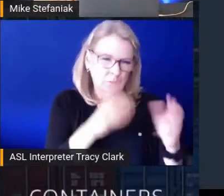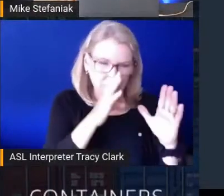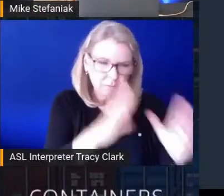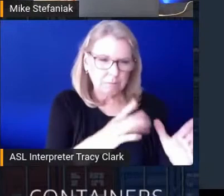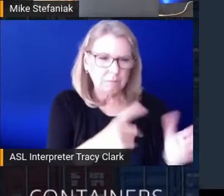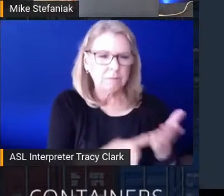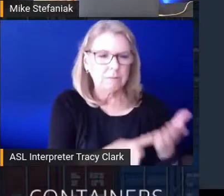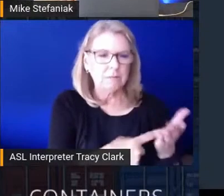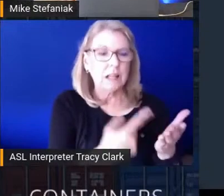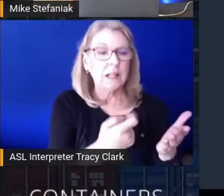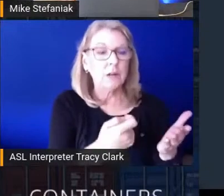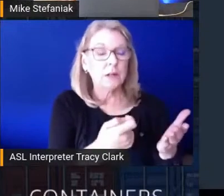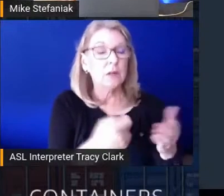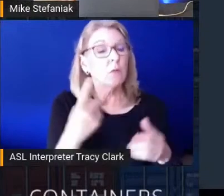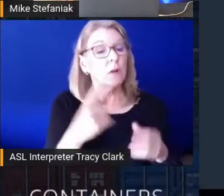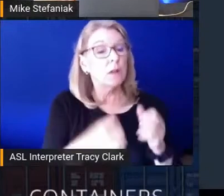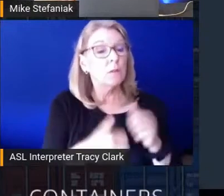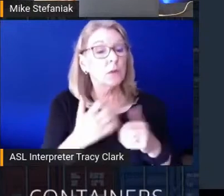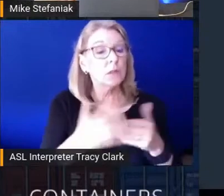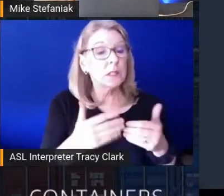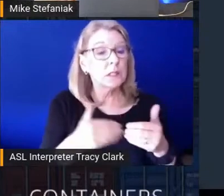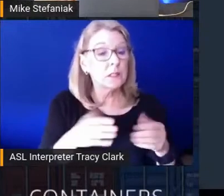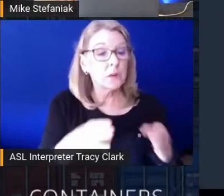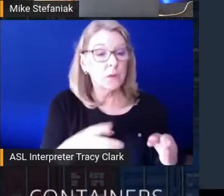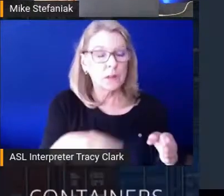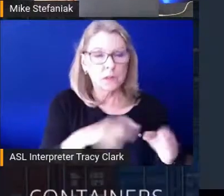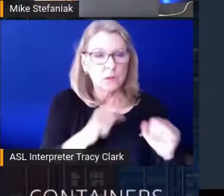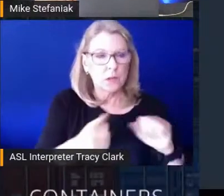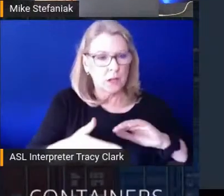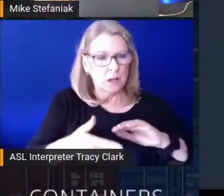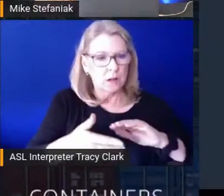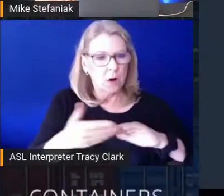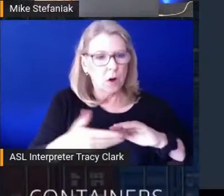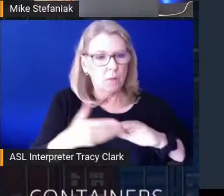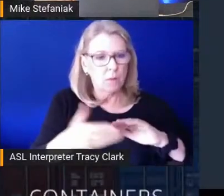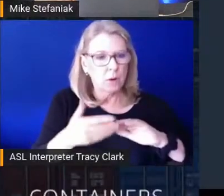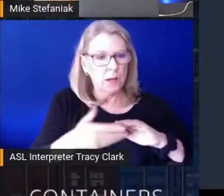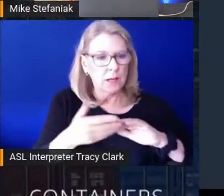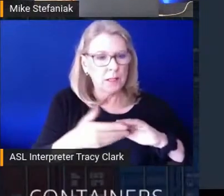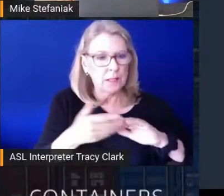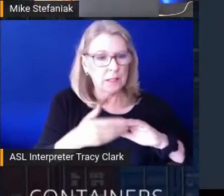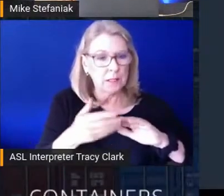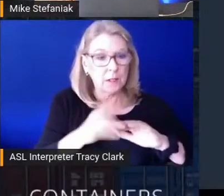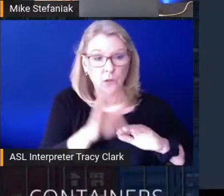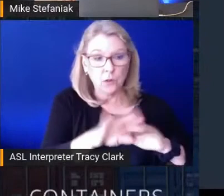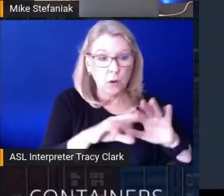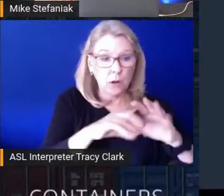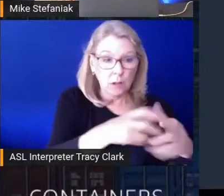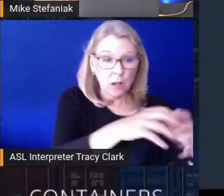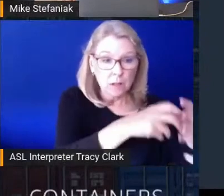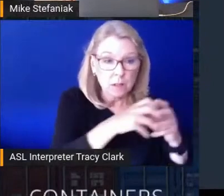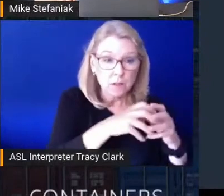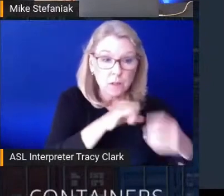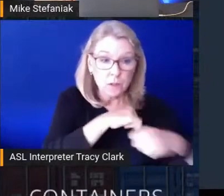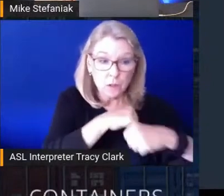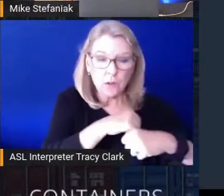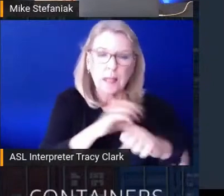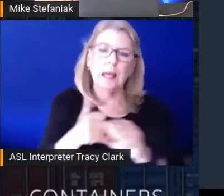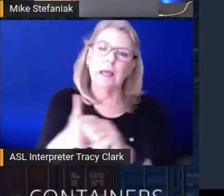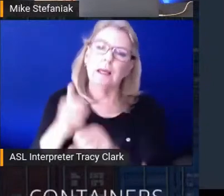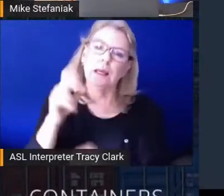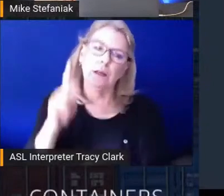that you can operate your cluster securely is to keep up with version updates. It's really probably the most critical